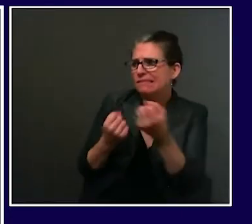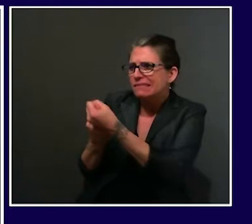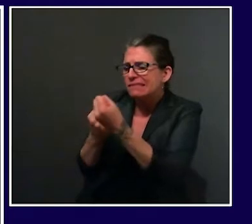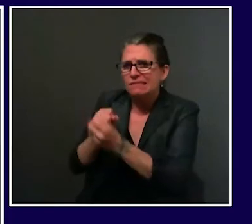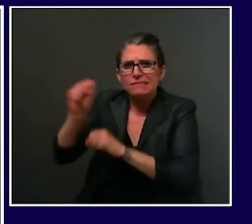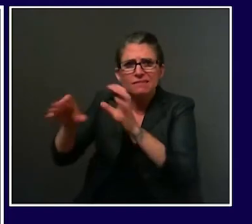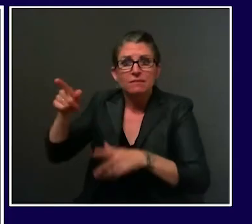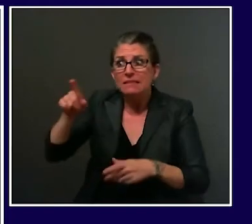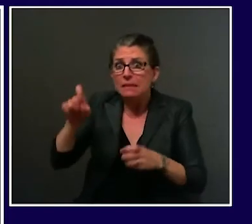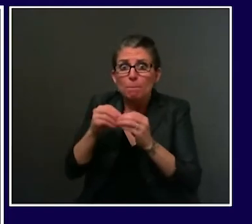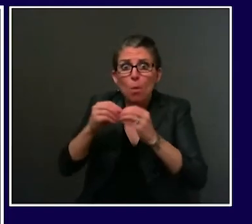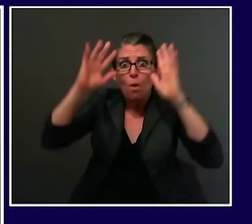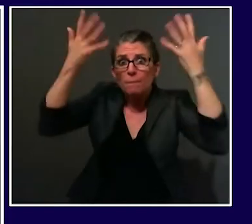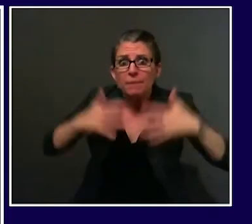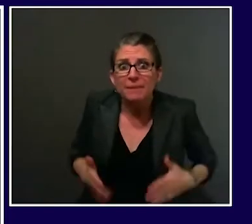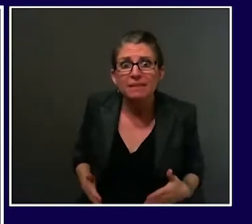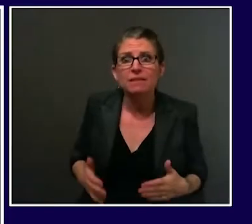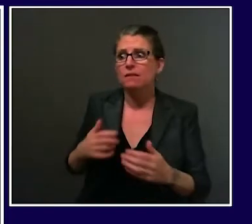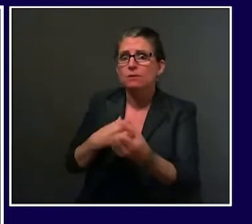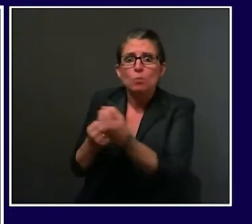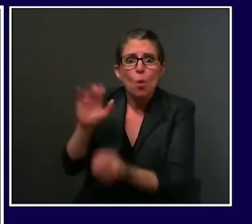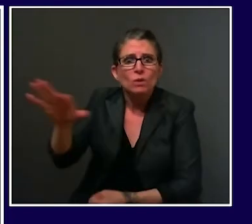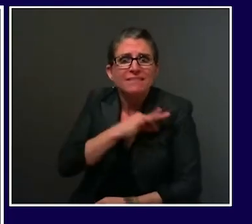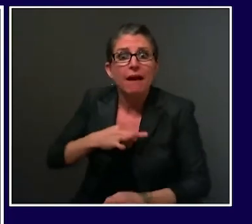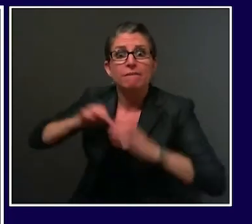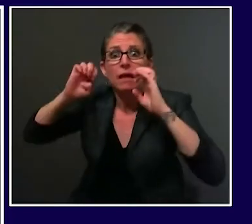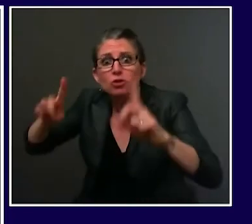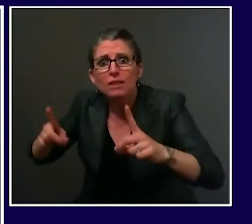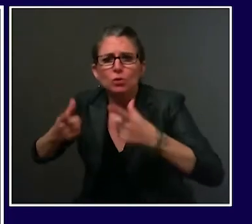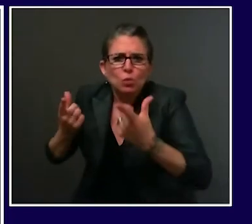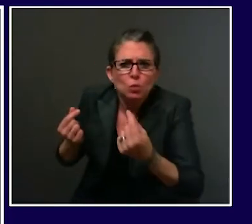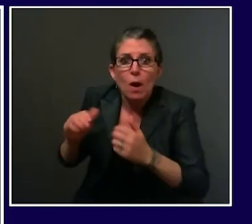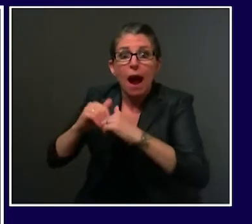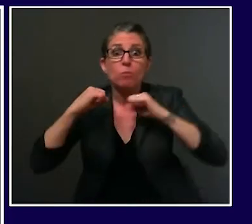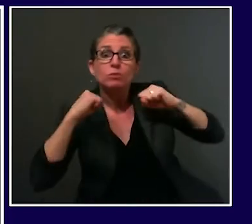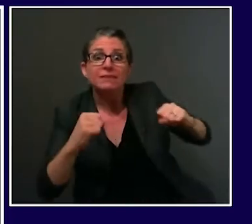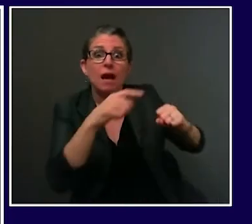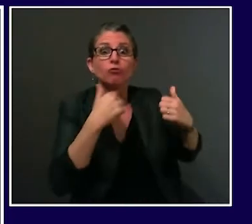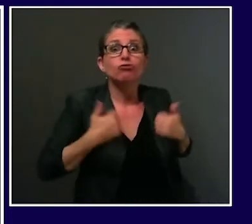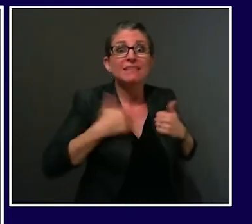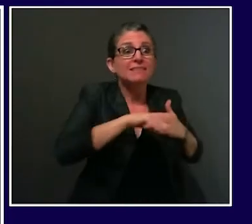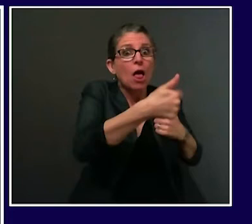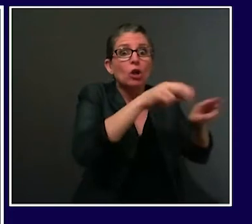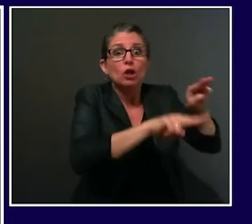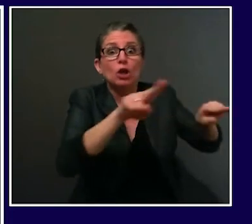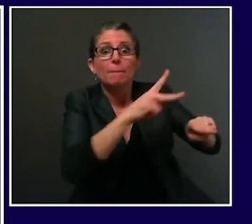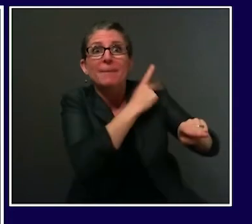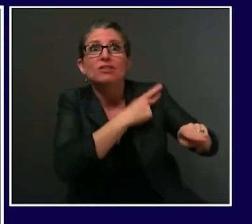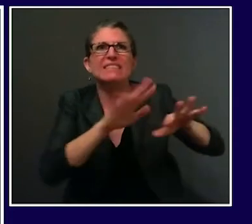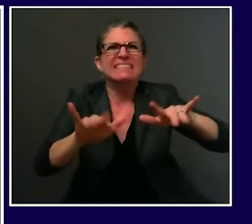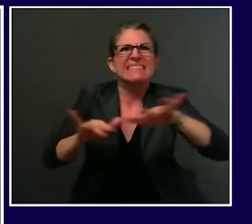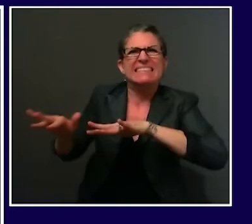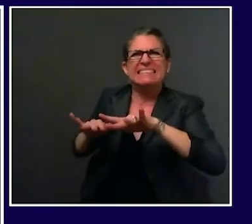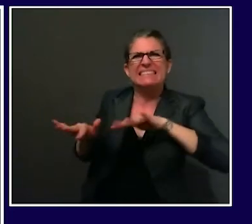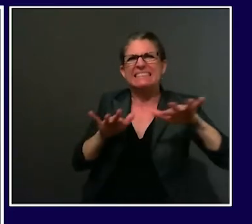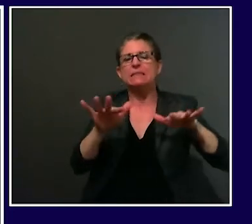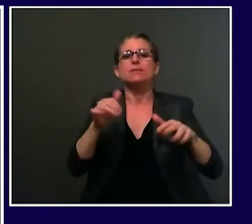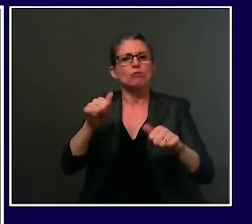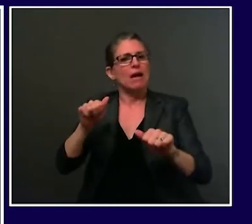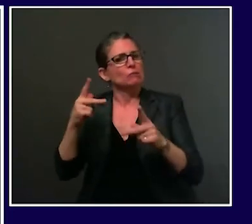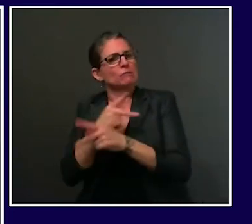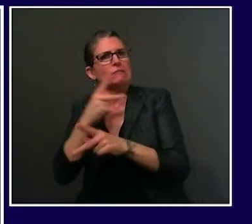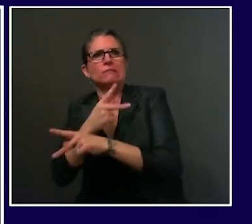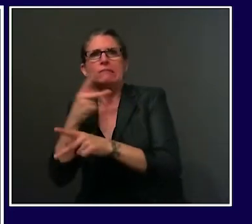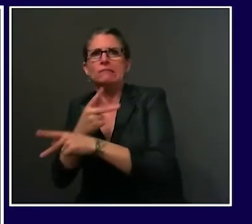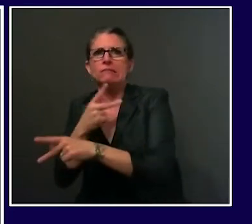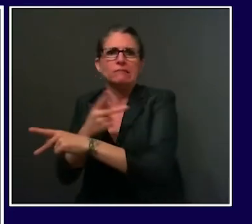on infection control practices, as well as care for the residents and the staff who work there during this extremely challenging